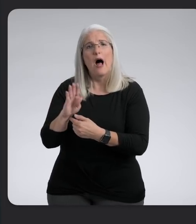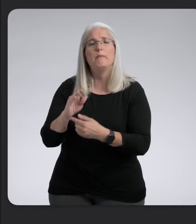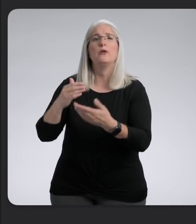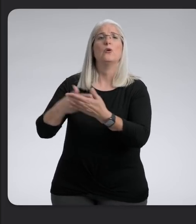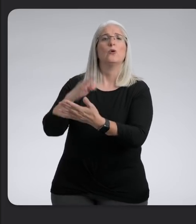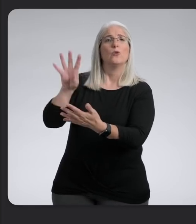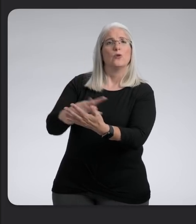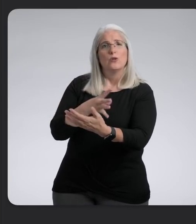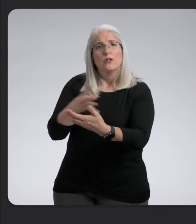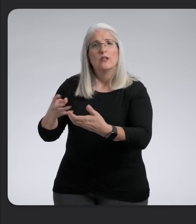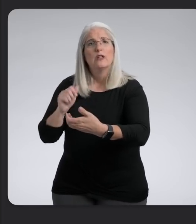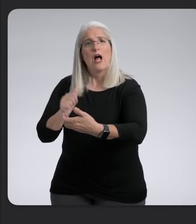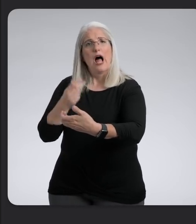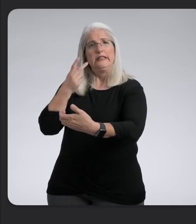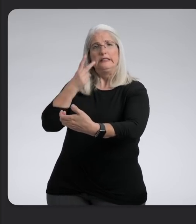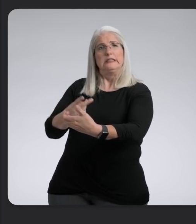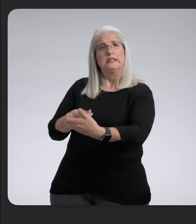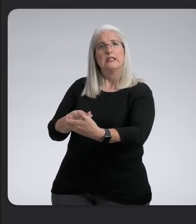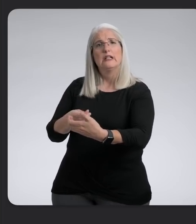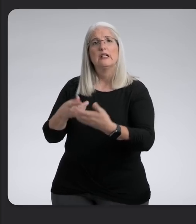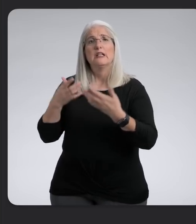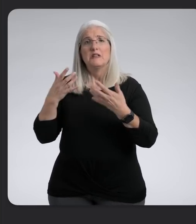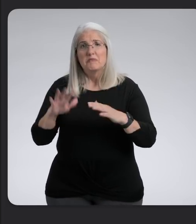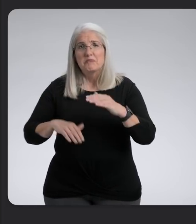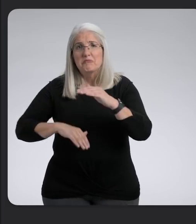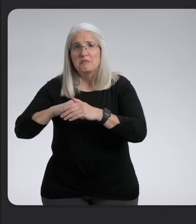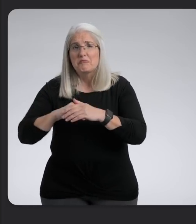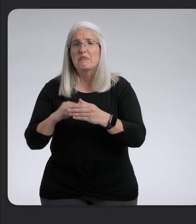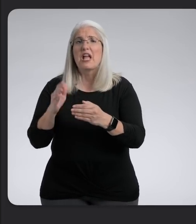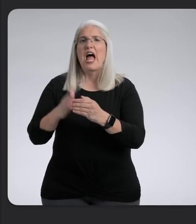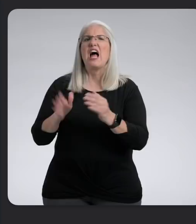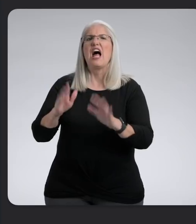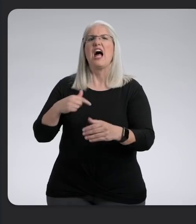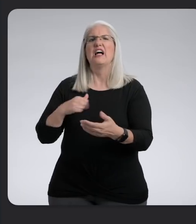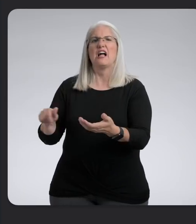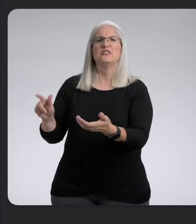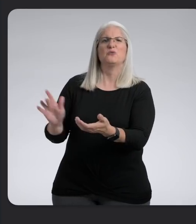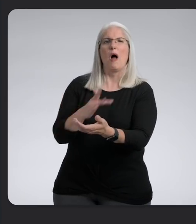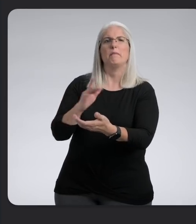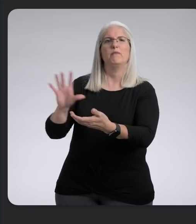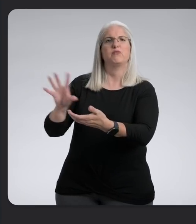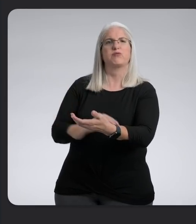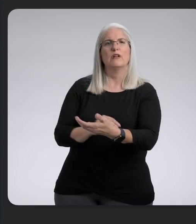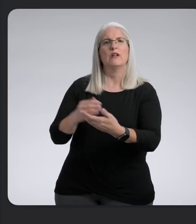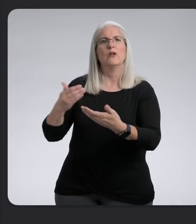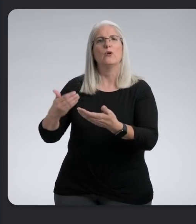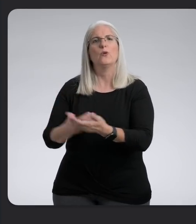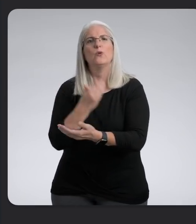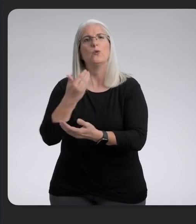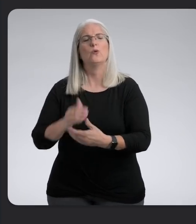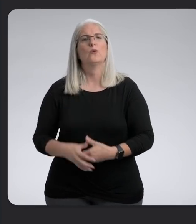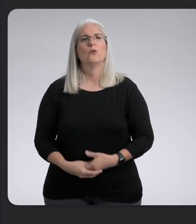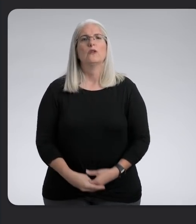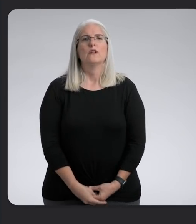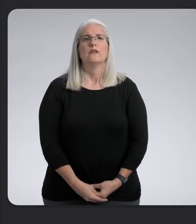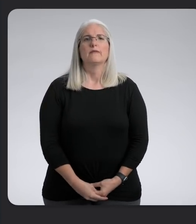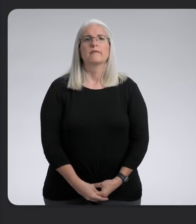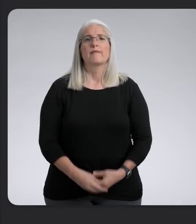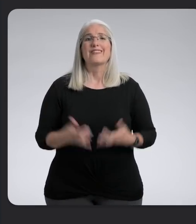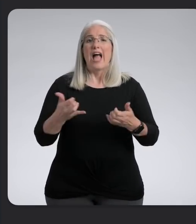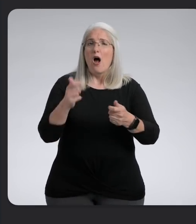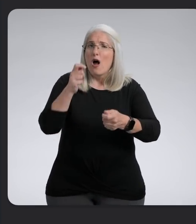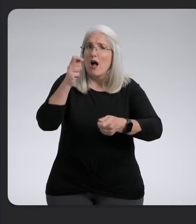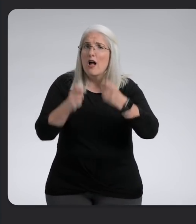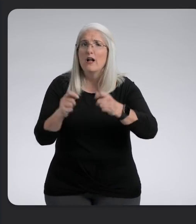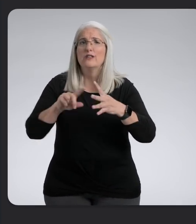groups. When you get to the end of your tabs, you can swipe again to open a new one. And the new customizable start page syncs with Mac,